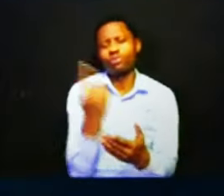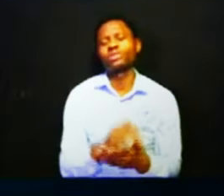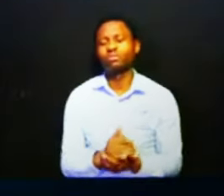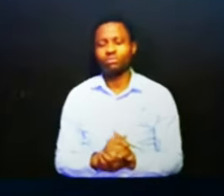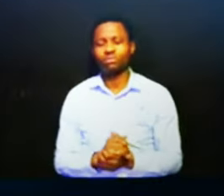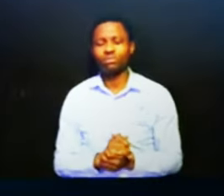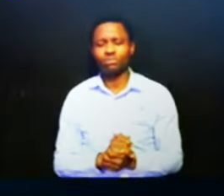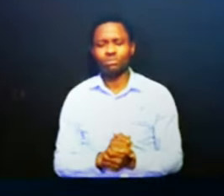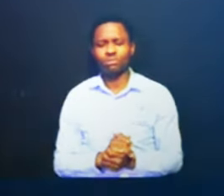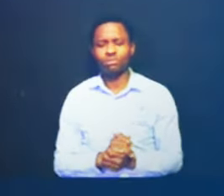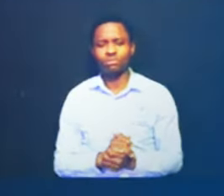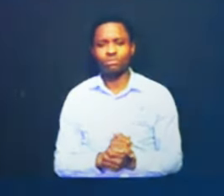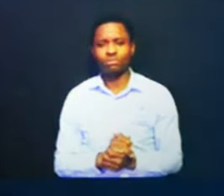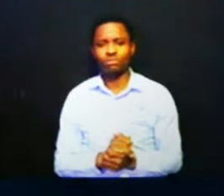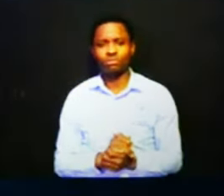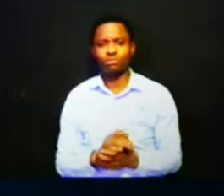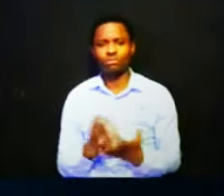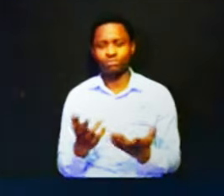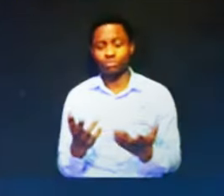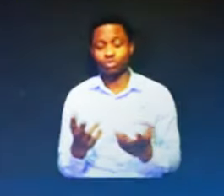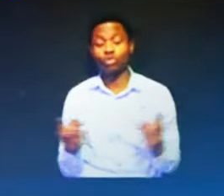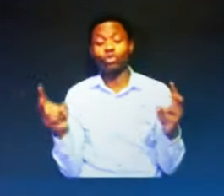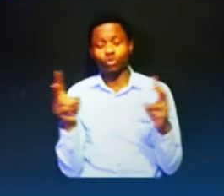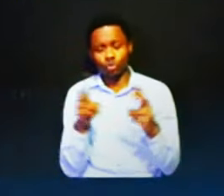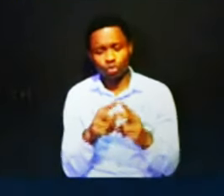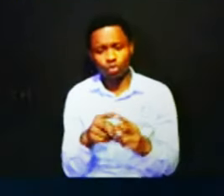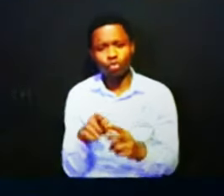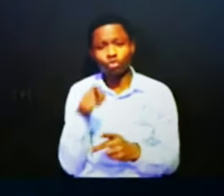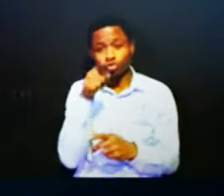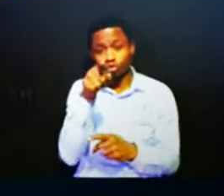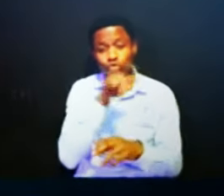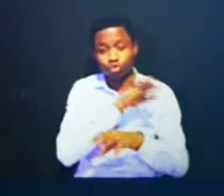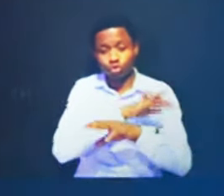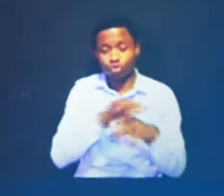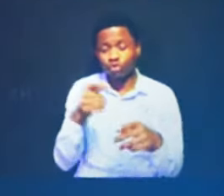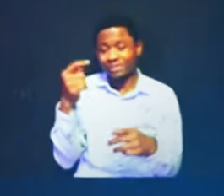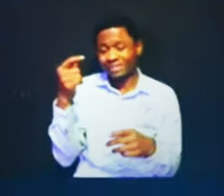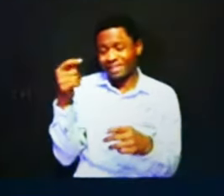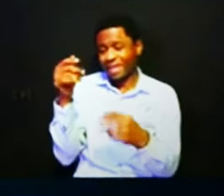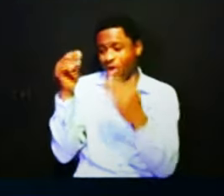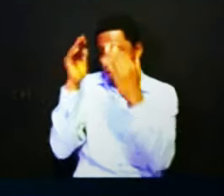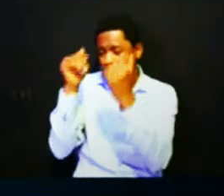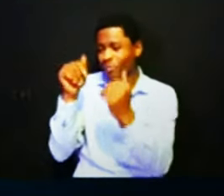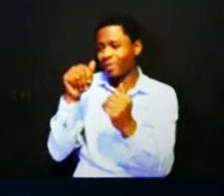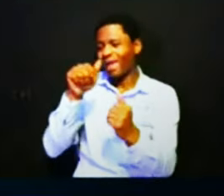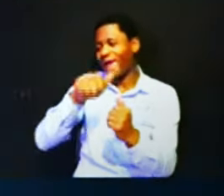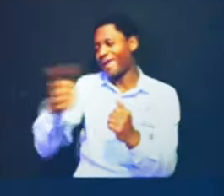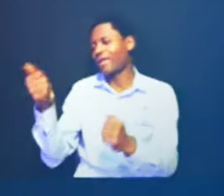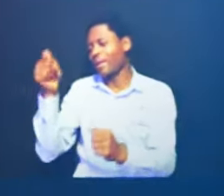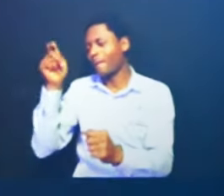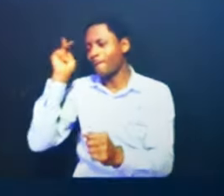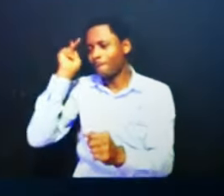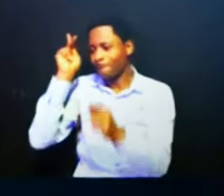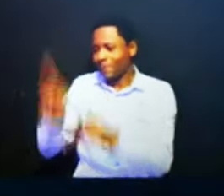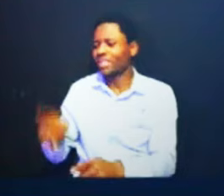wa bra bo no obebbo no trene kwan so. So never look for righteousness in the other person.